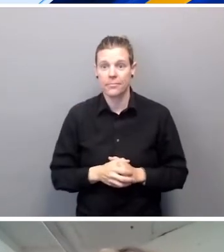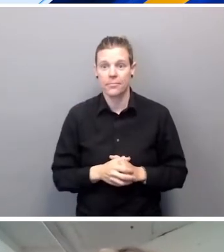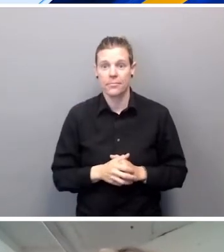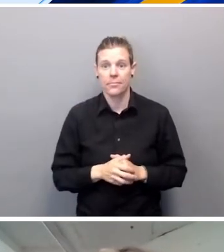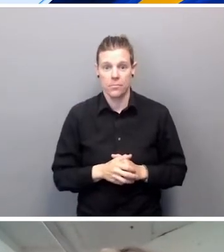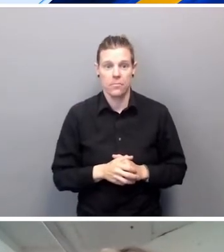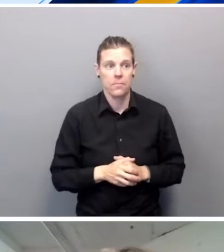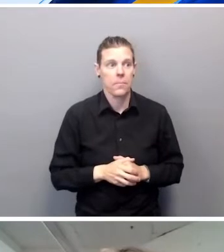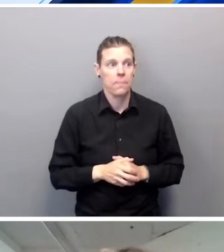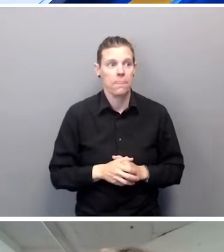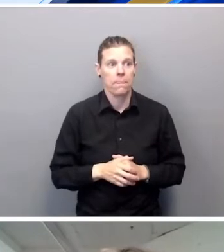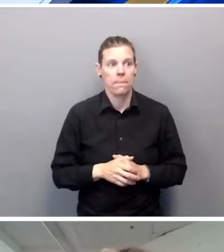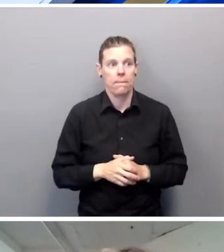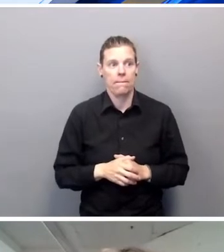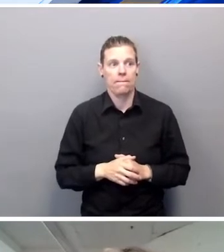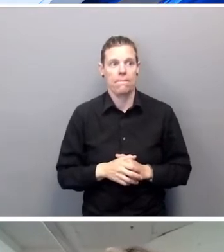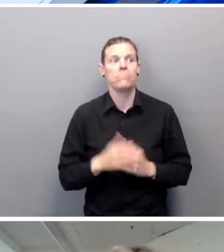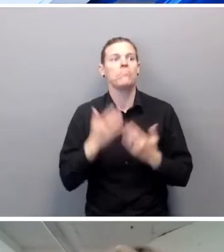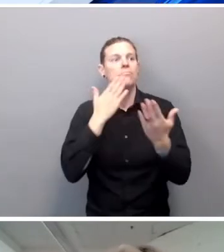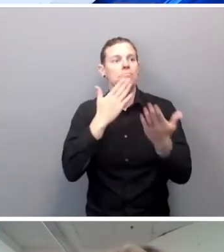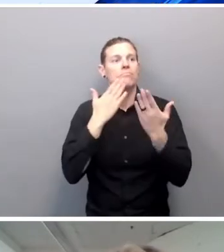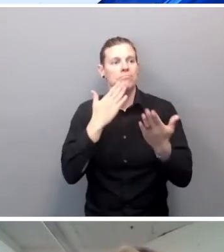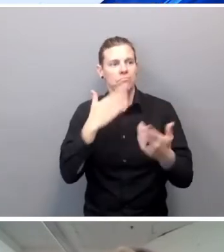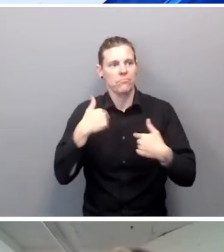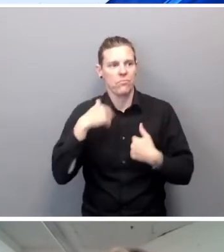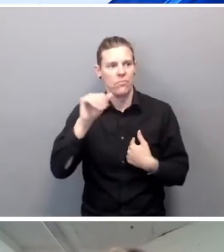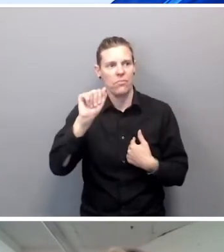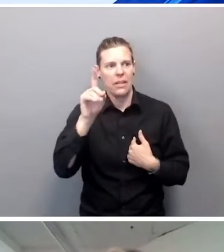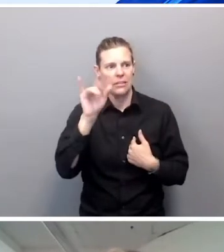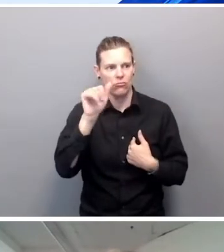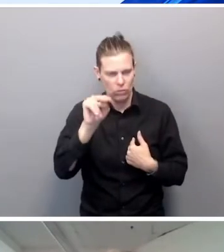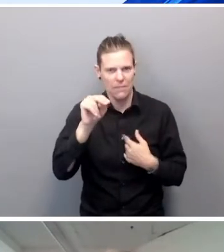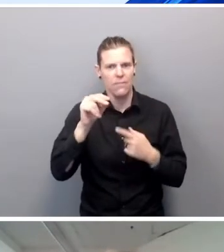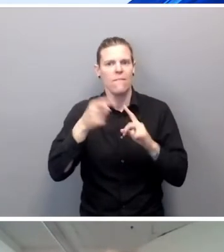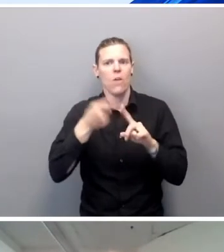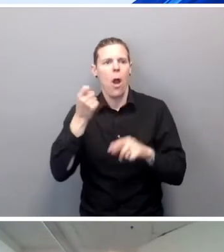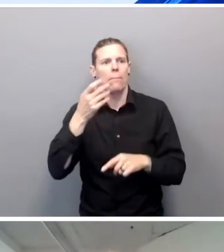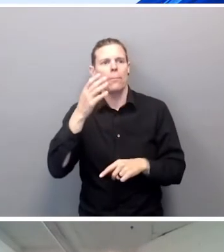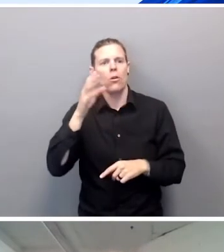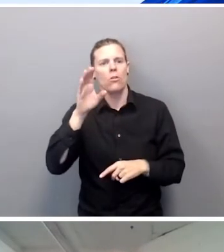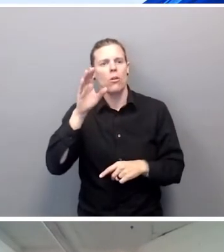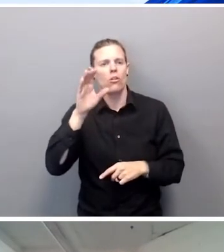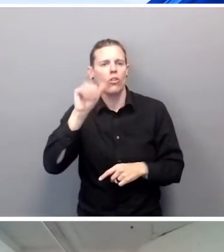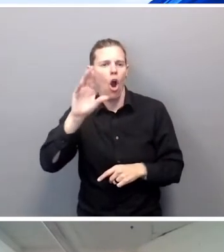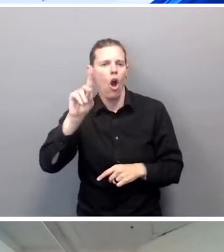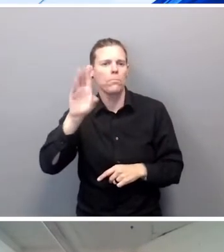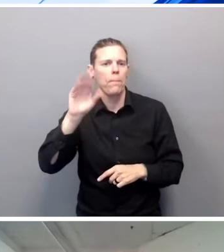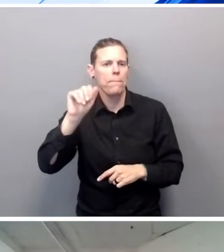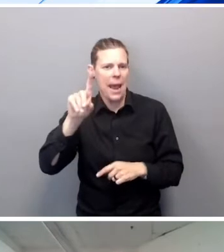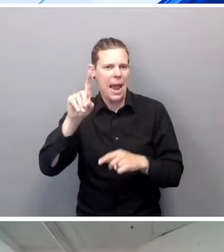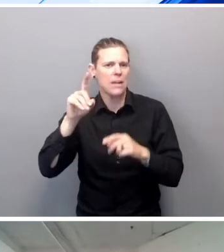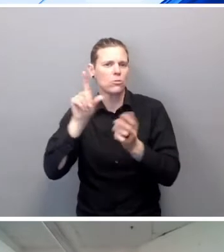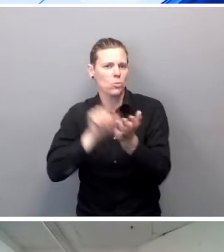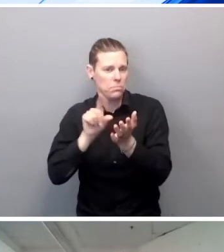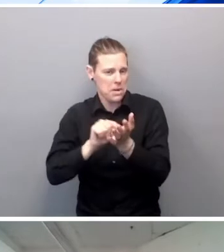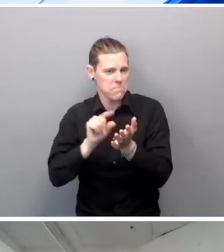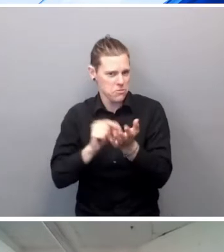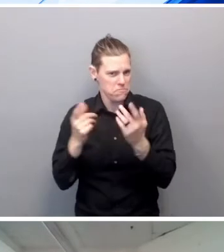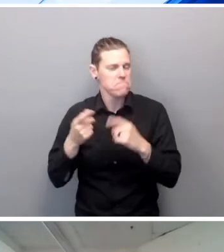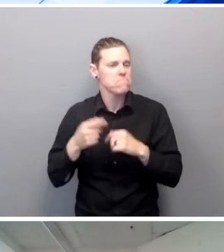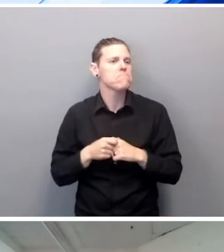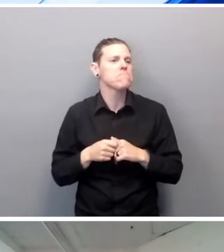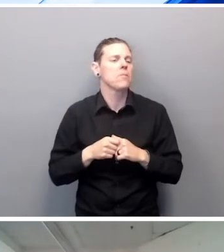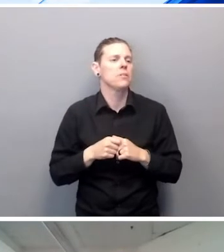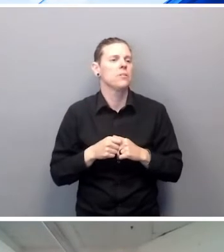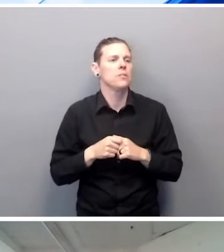Thanks. This is Adrian Hedden from the Carlsbad Current Argus and USA Today Network. My one question is, as far as